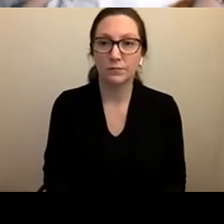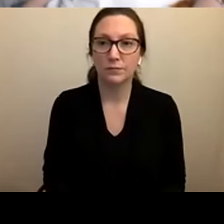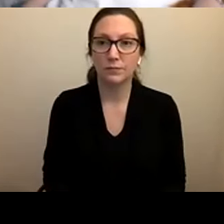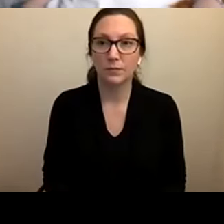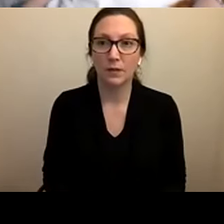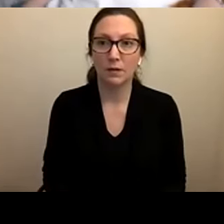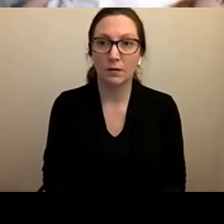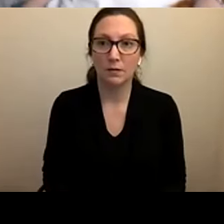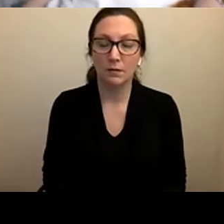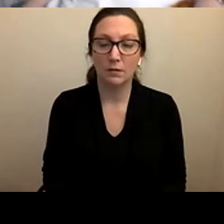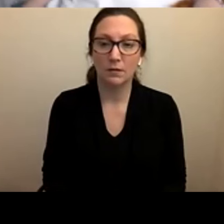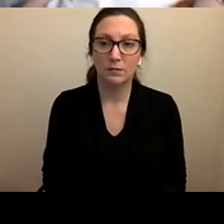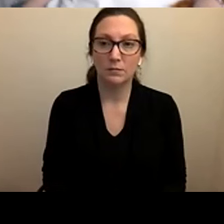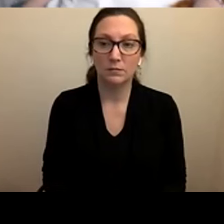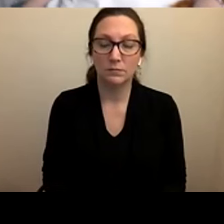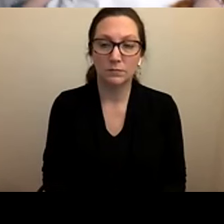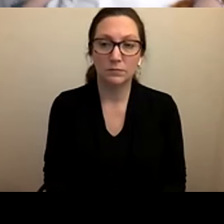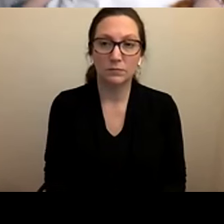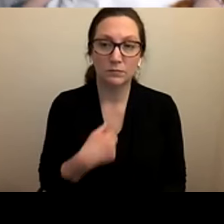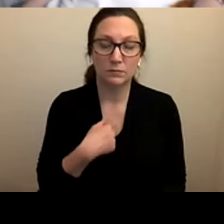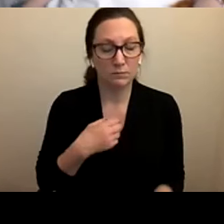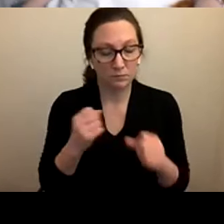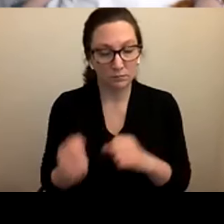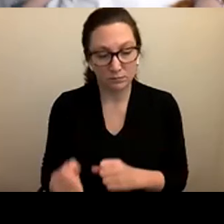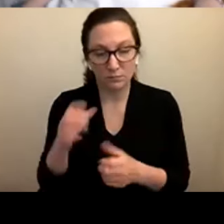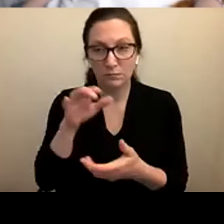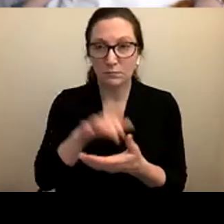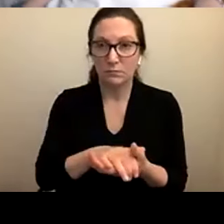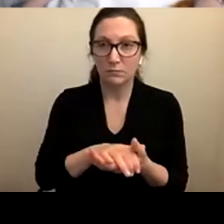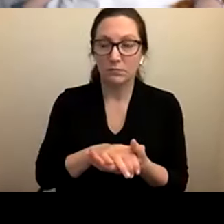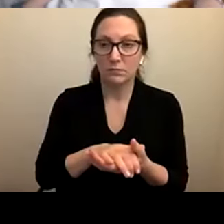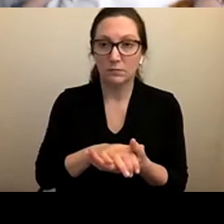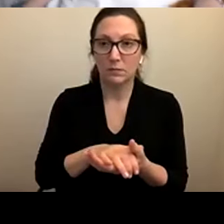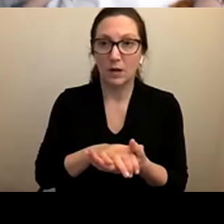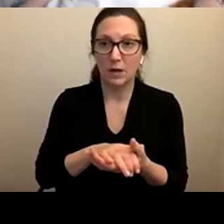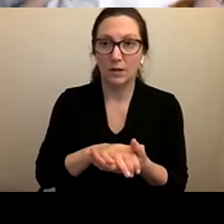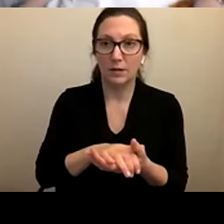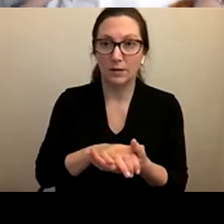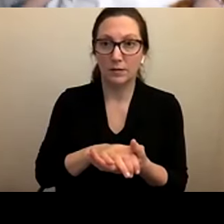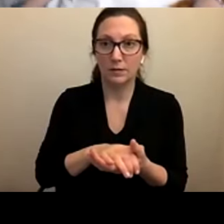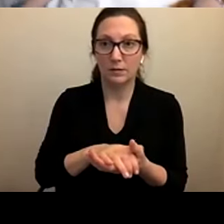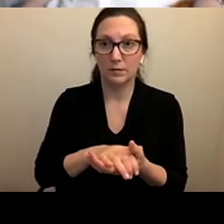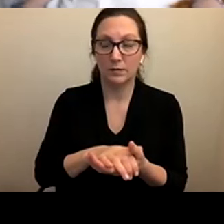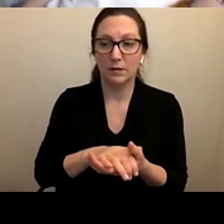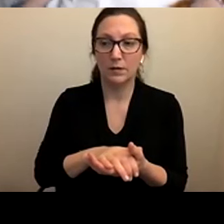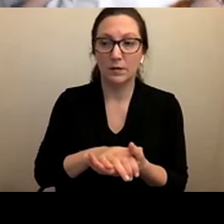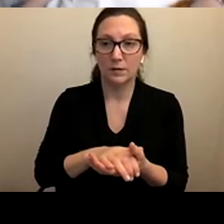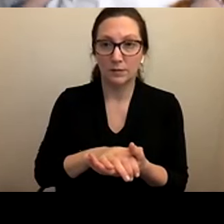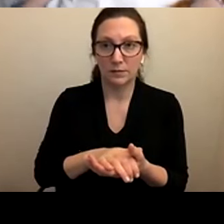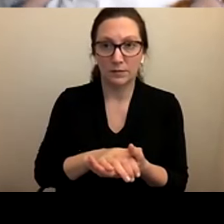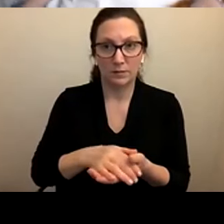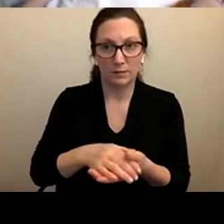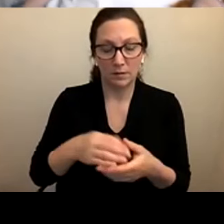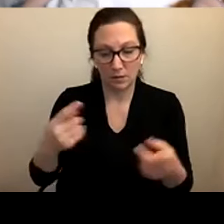very strongly that we reached a point in the deliberations, and